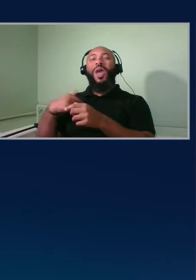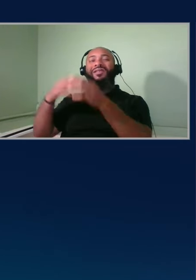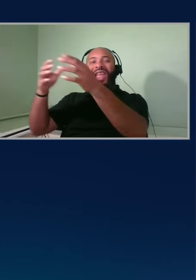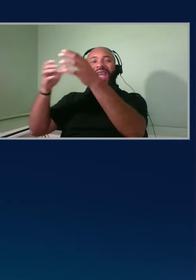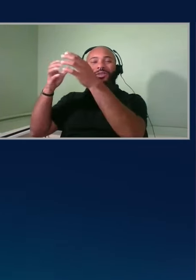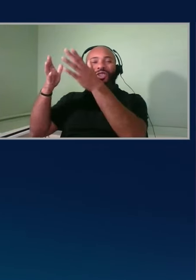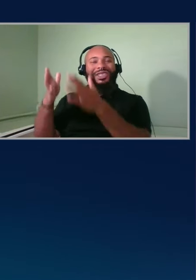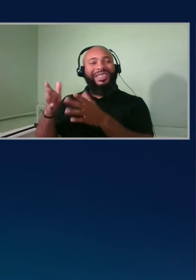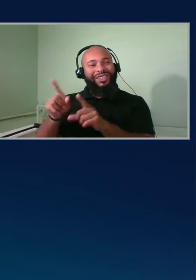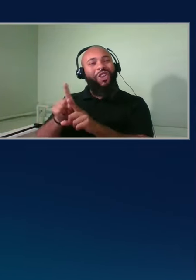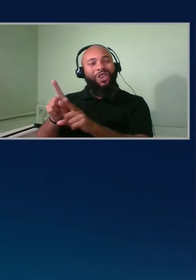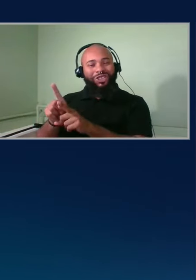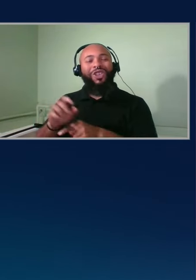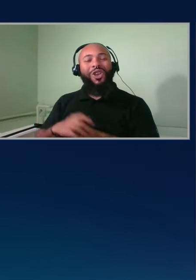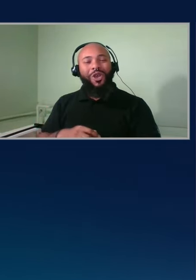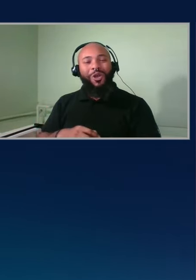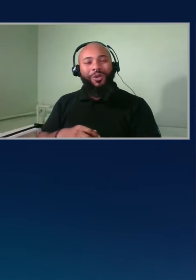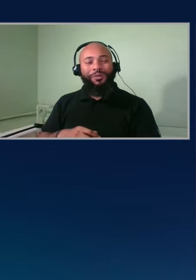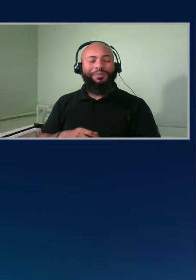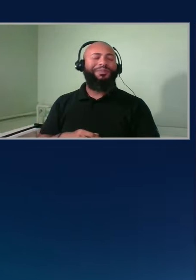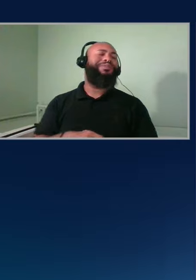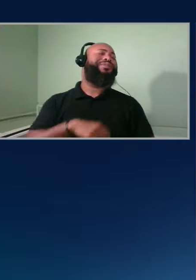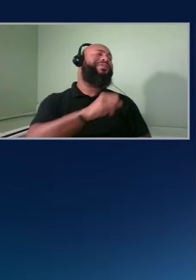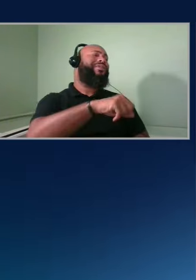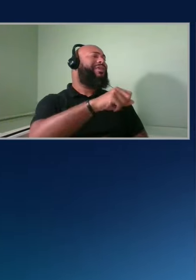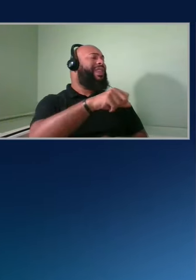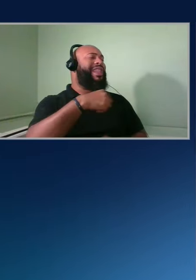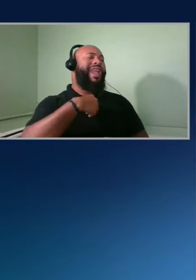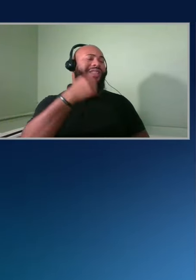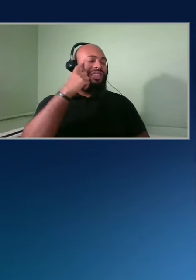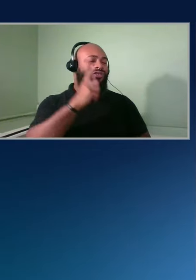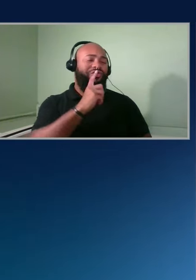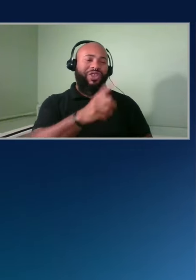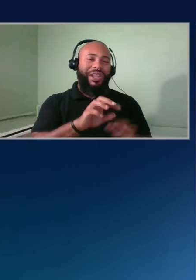it's really important to note that